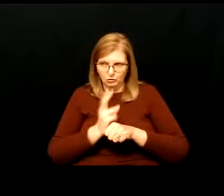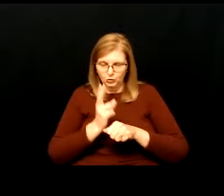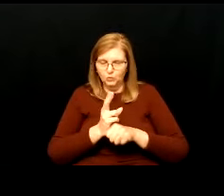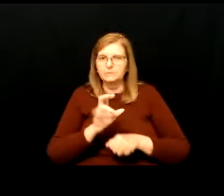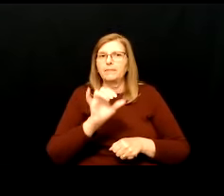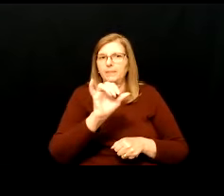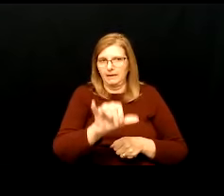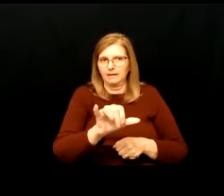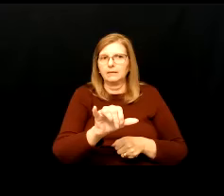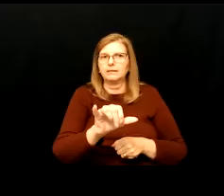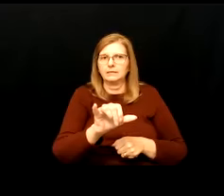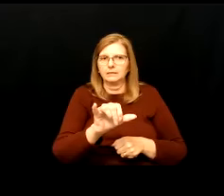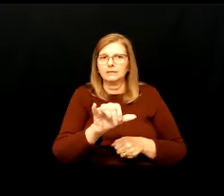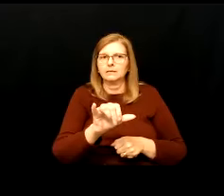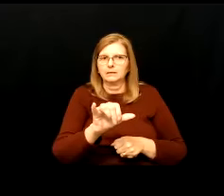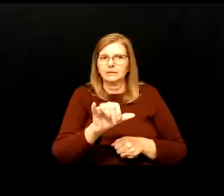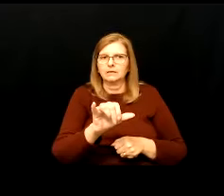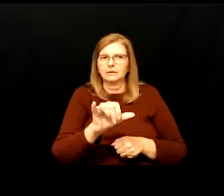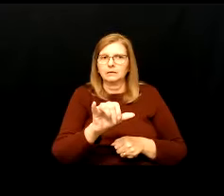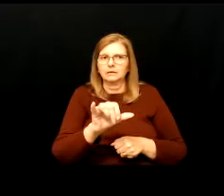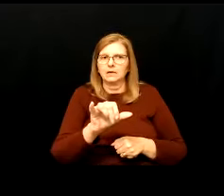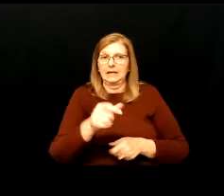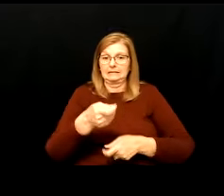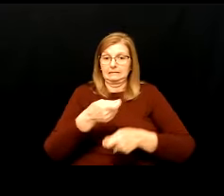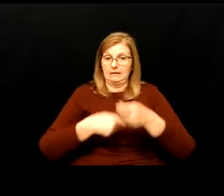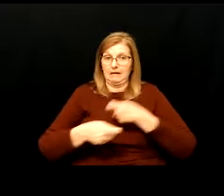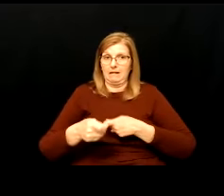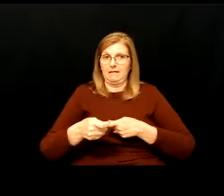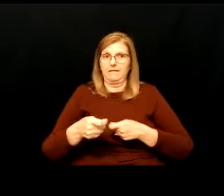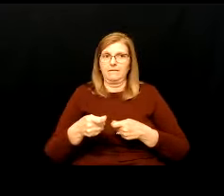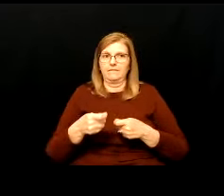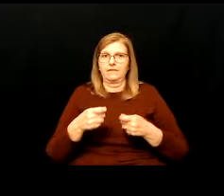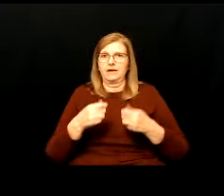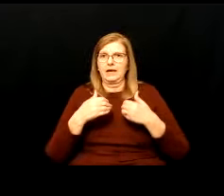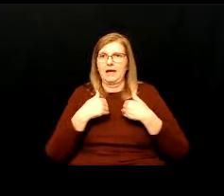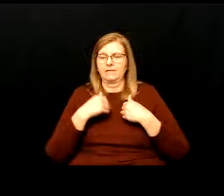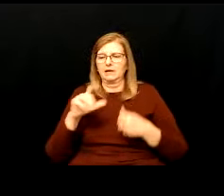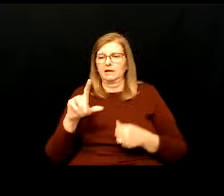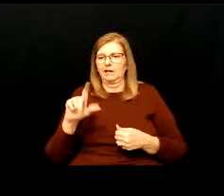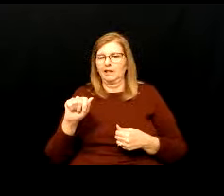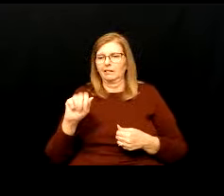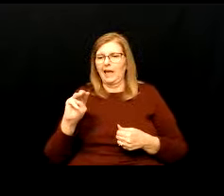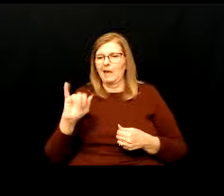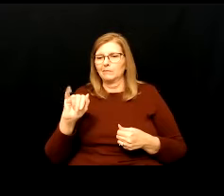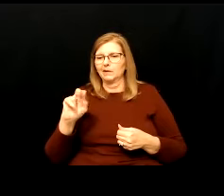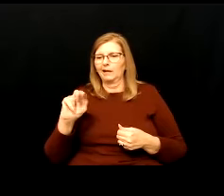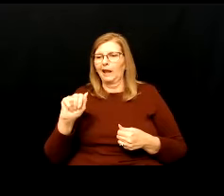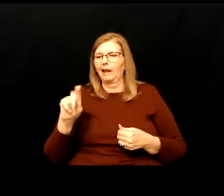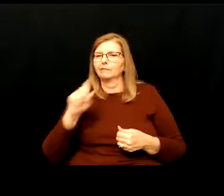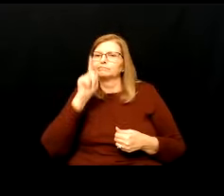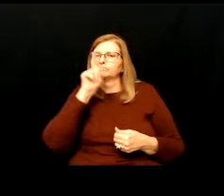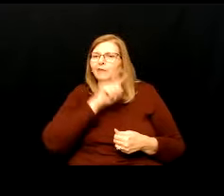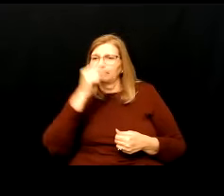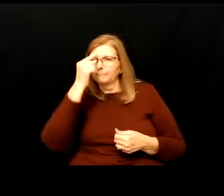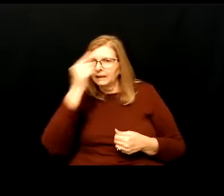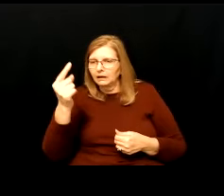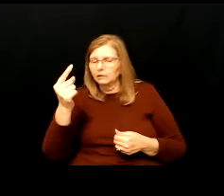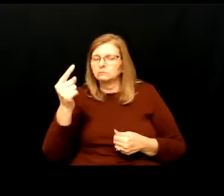this, and instead of having the laminated penny in there, you could